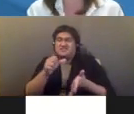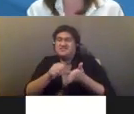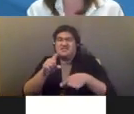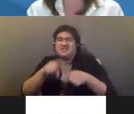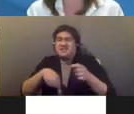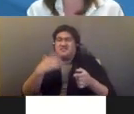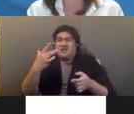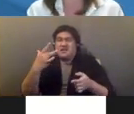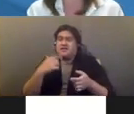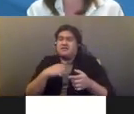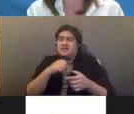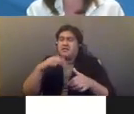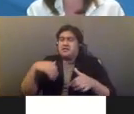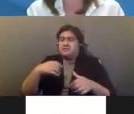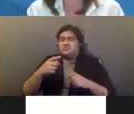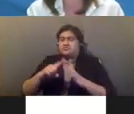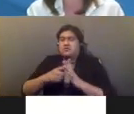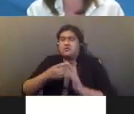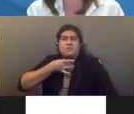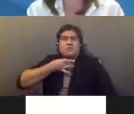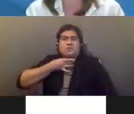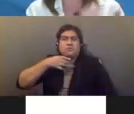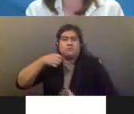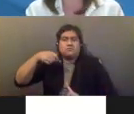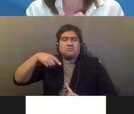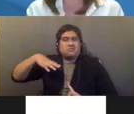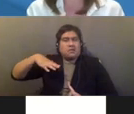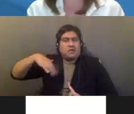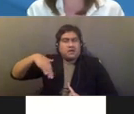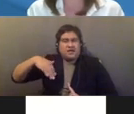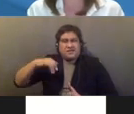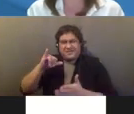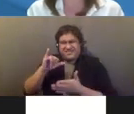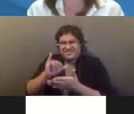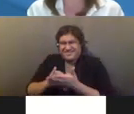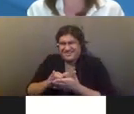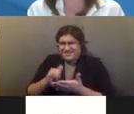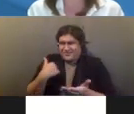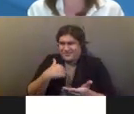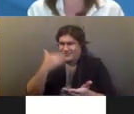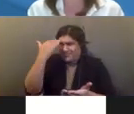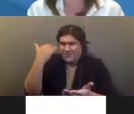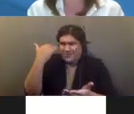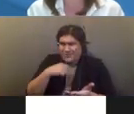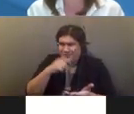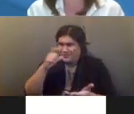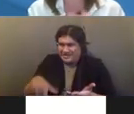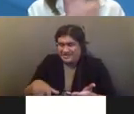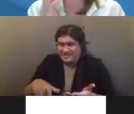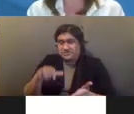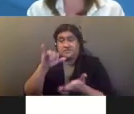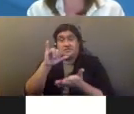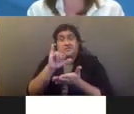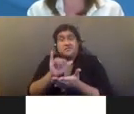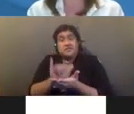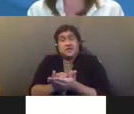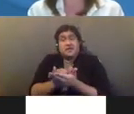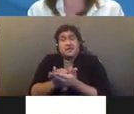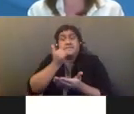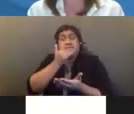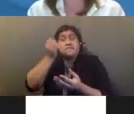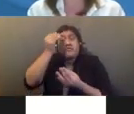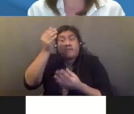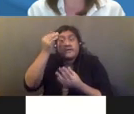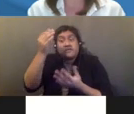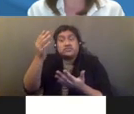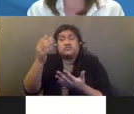very specific piece of misinformation that we can respond to. Whereas if it's written in their policy